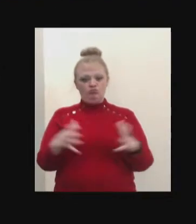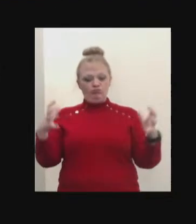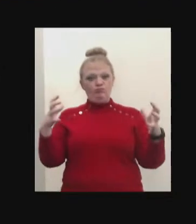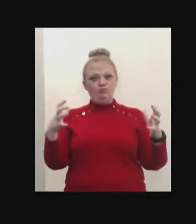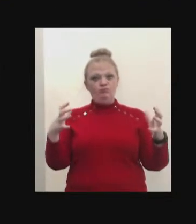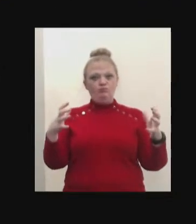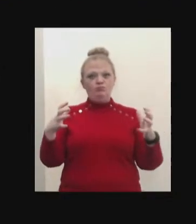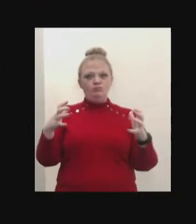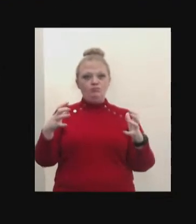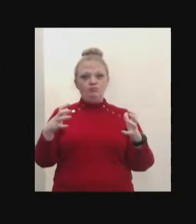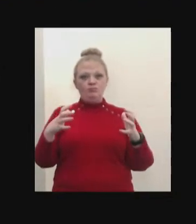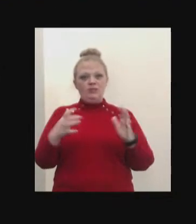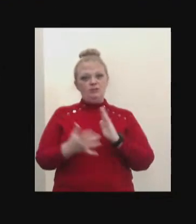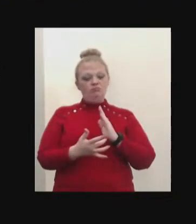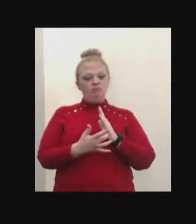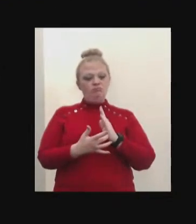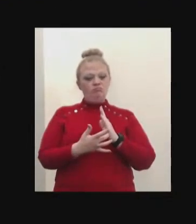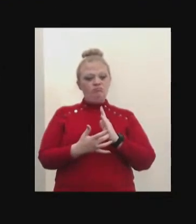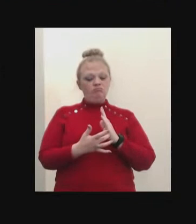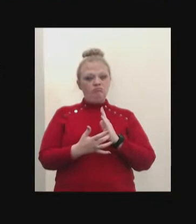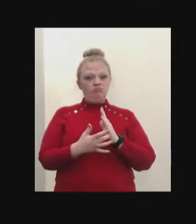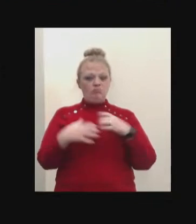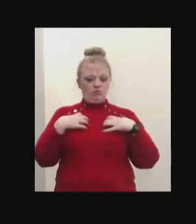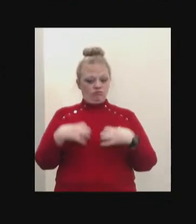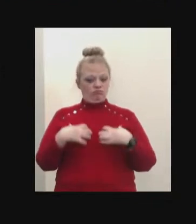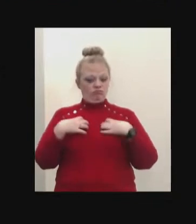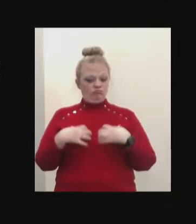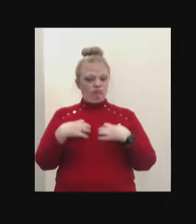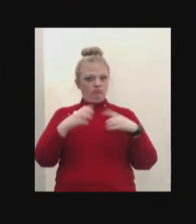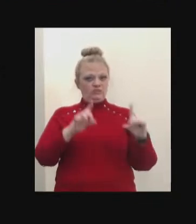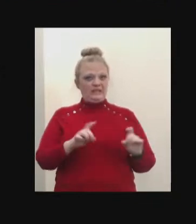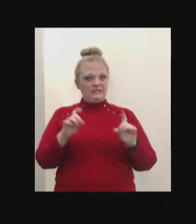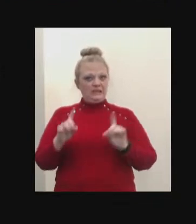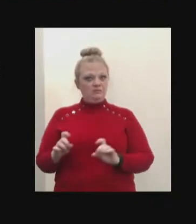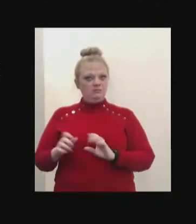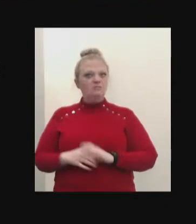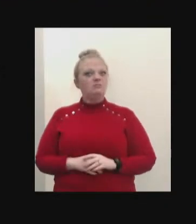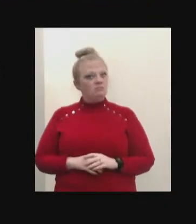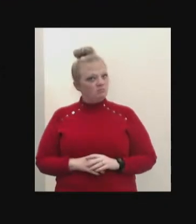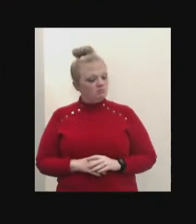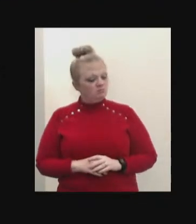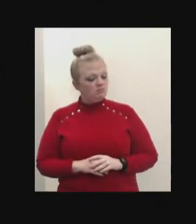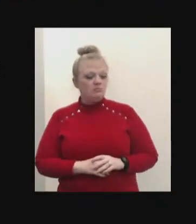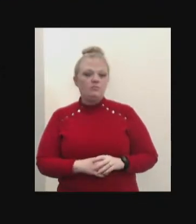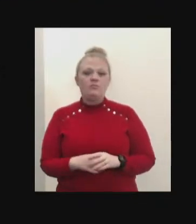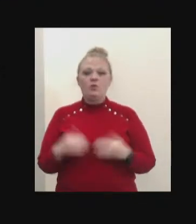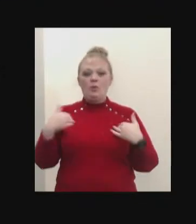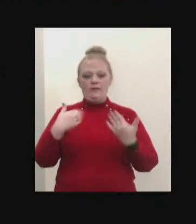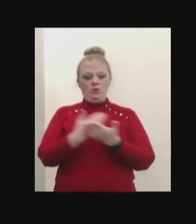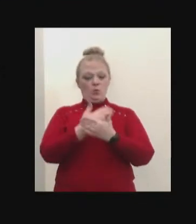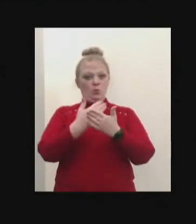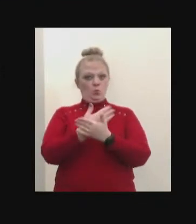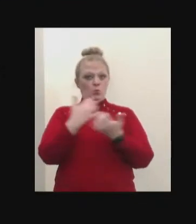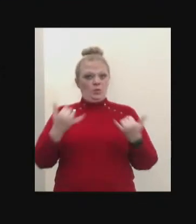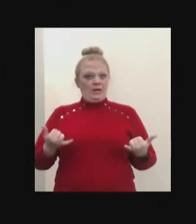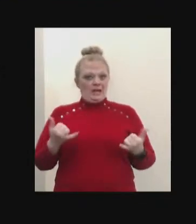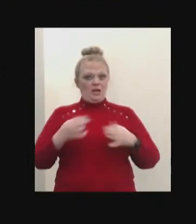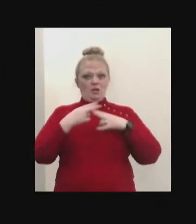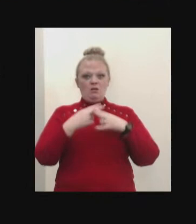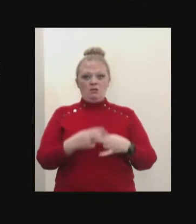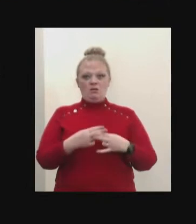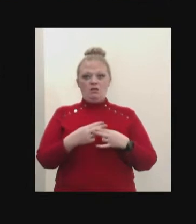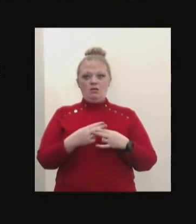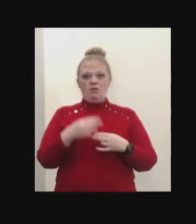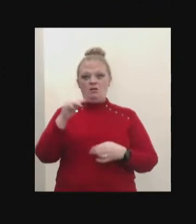of respiratory pathogen testing. So we have some new technology now, what we call a